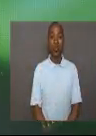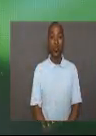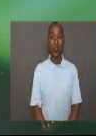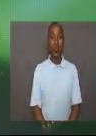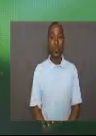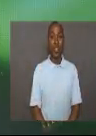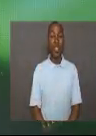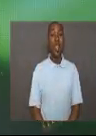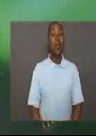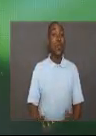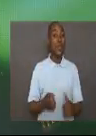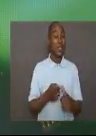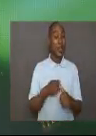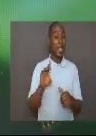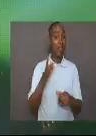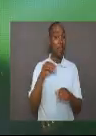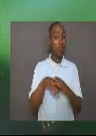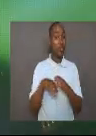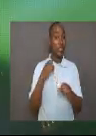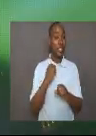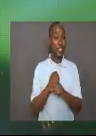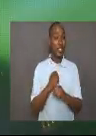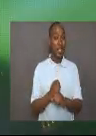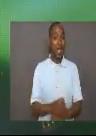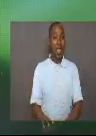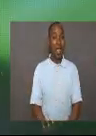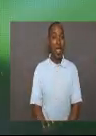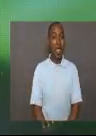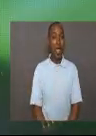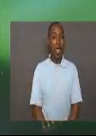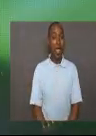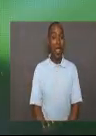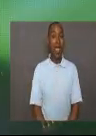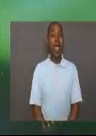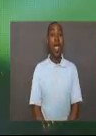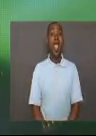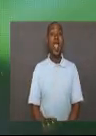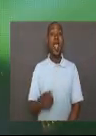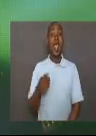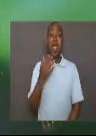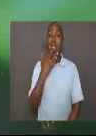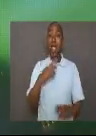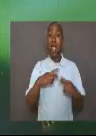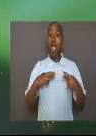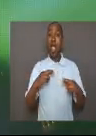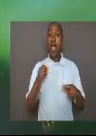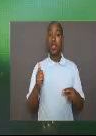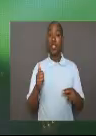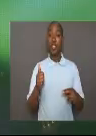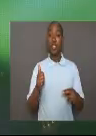During our first activity, you felt the pulse of the arteries in your